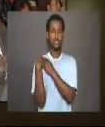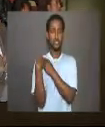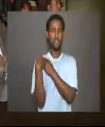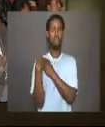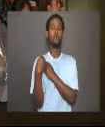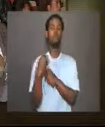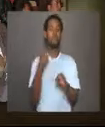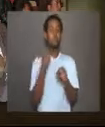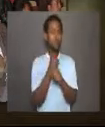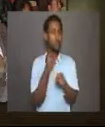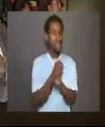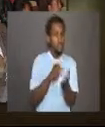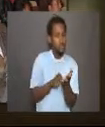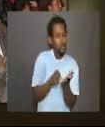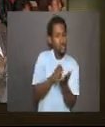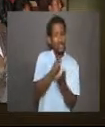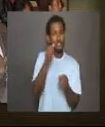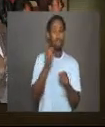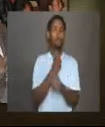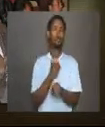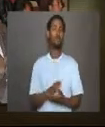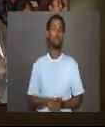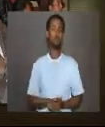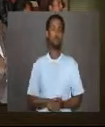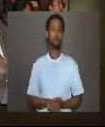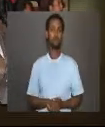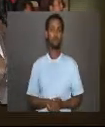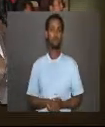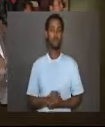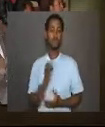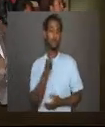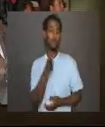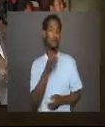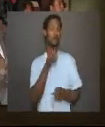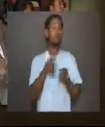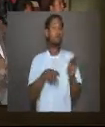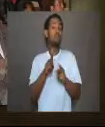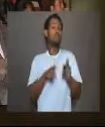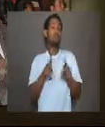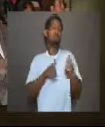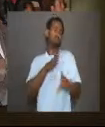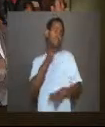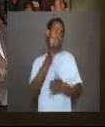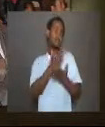to make democracy work. If people do not